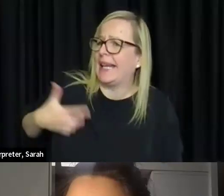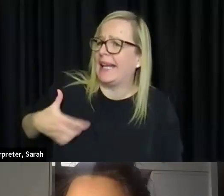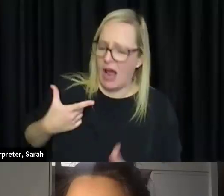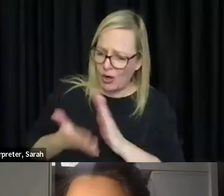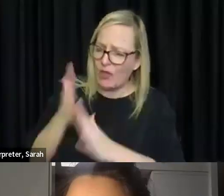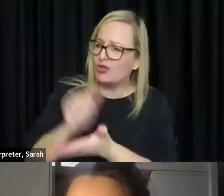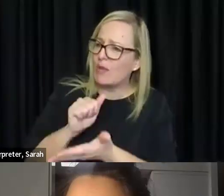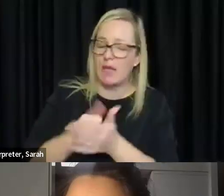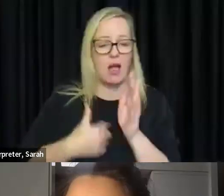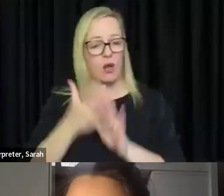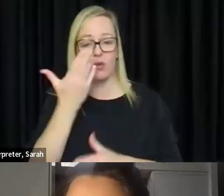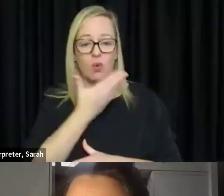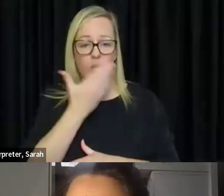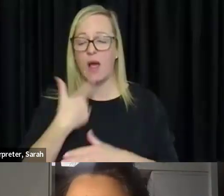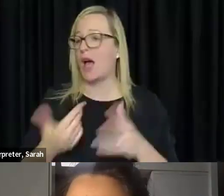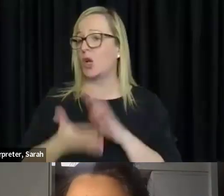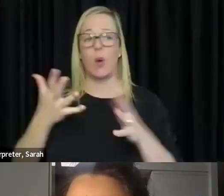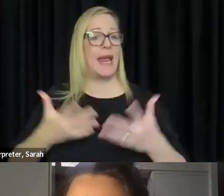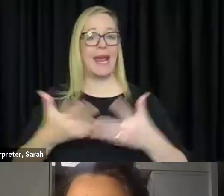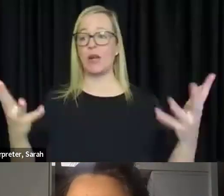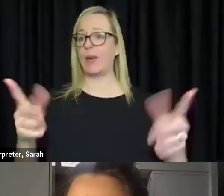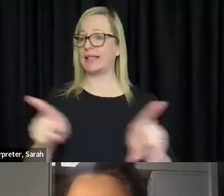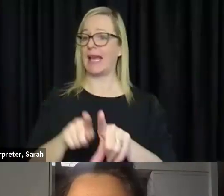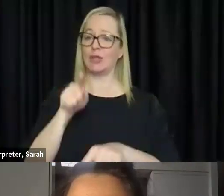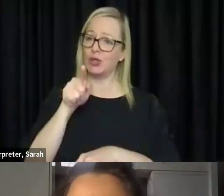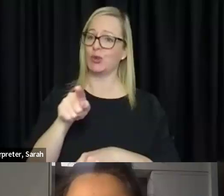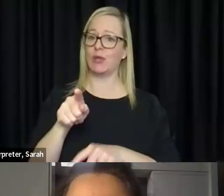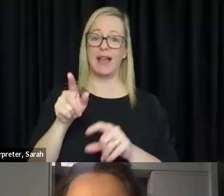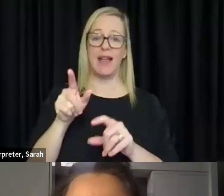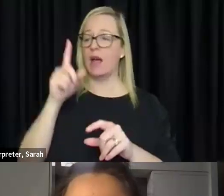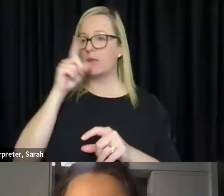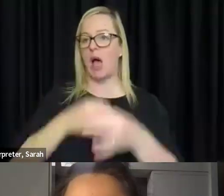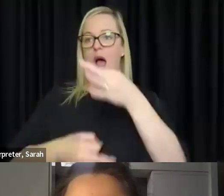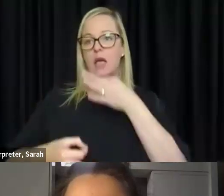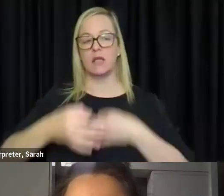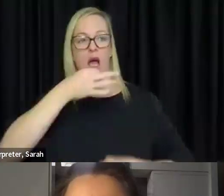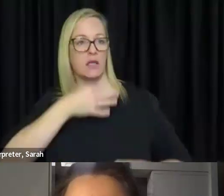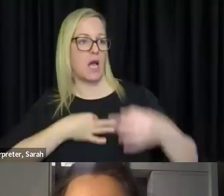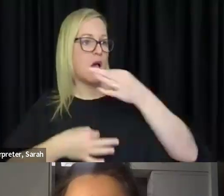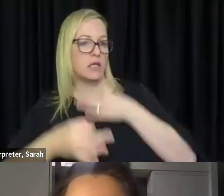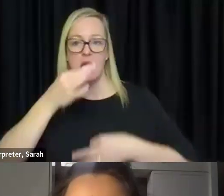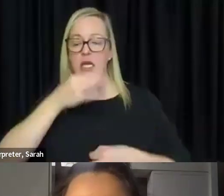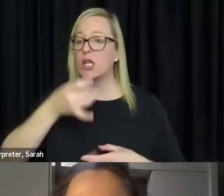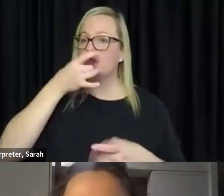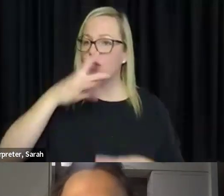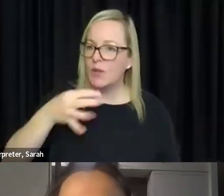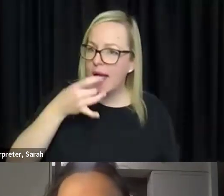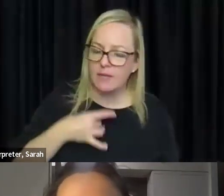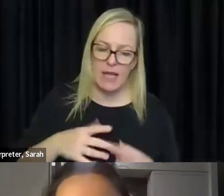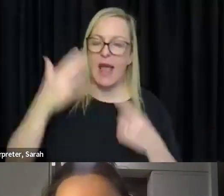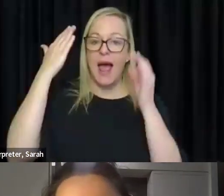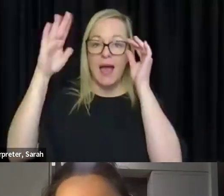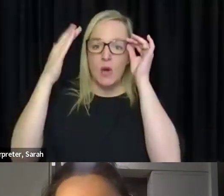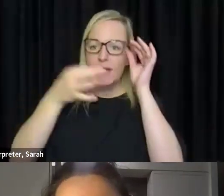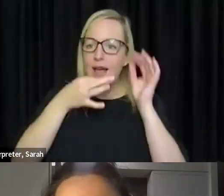shops, I go to school, I go anywhere, and that's all people ask me. It's not just children either, even adults are like going and, oh,